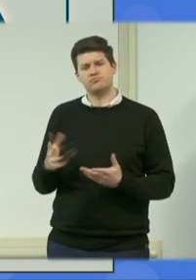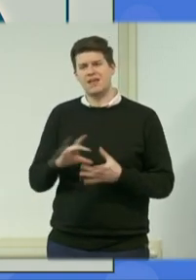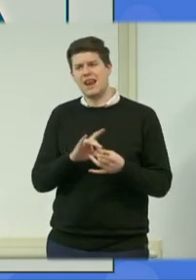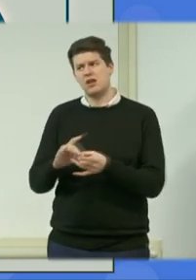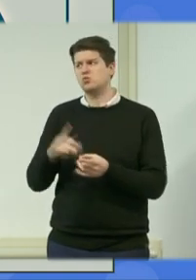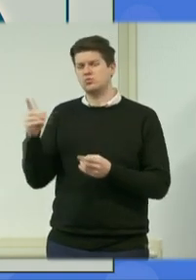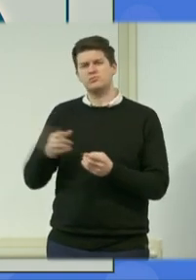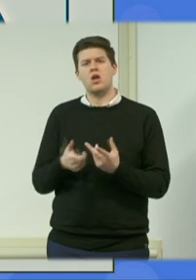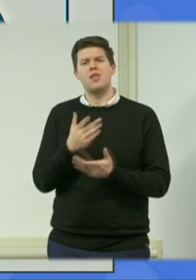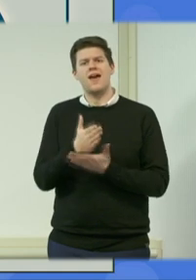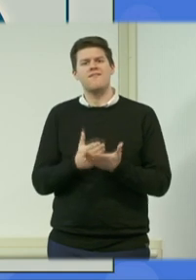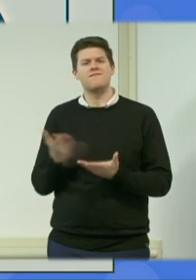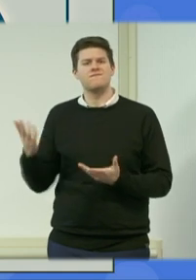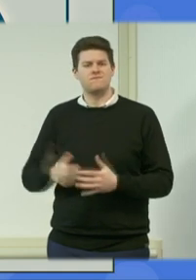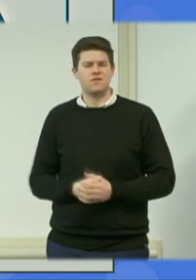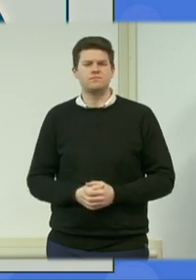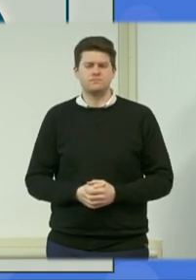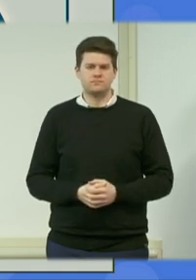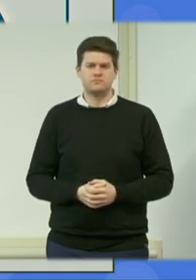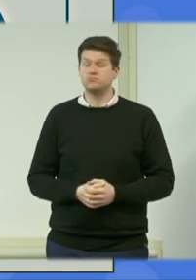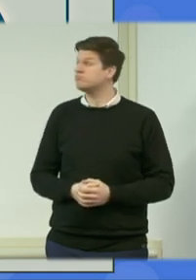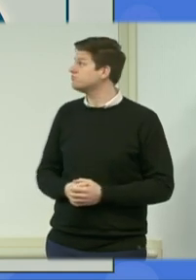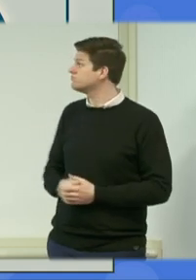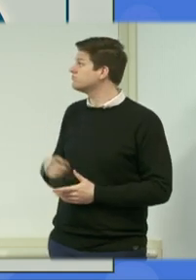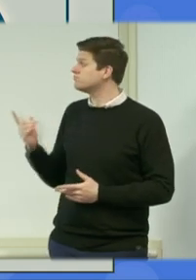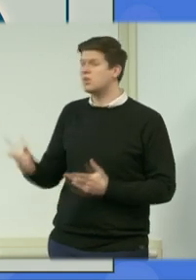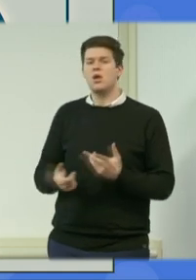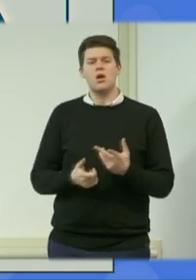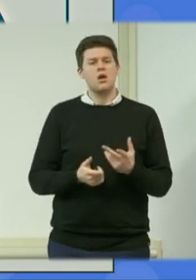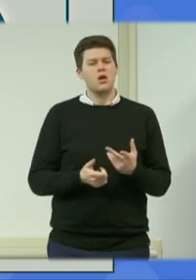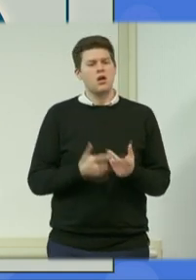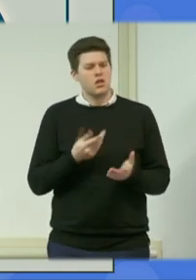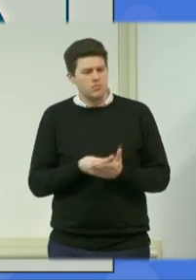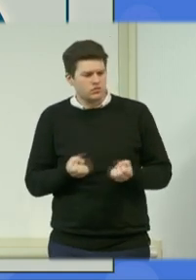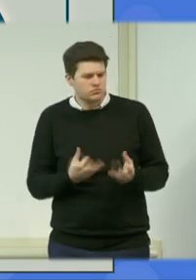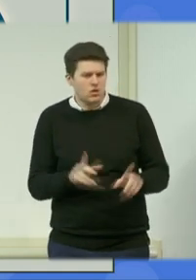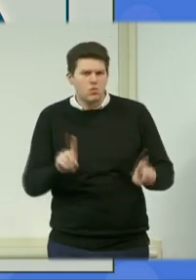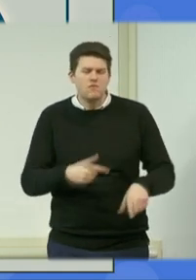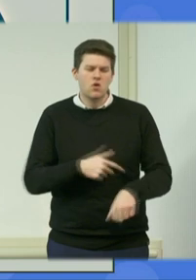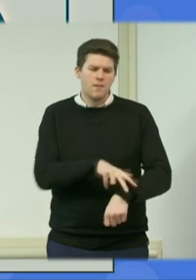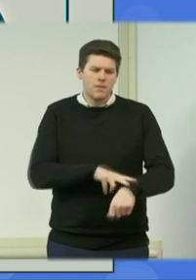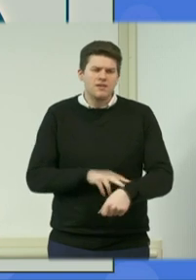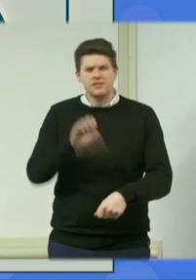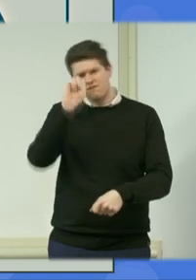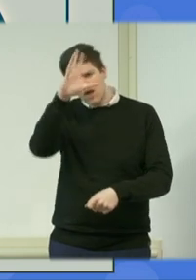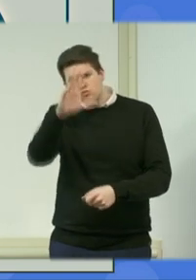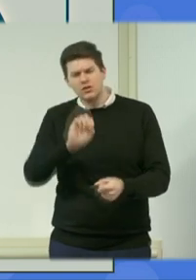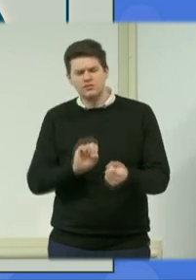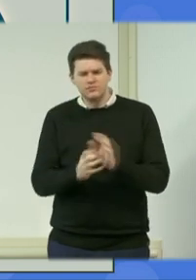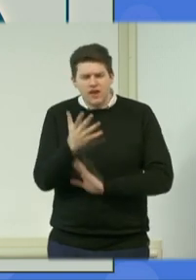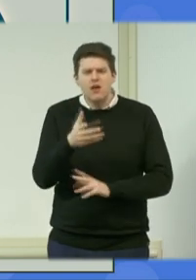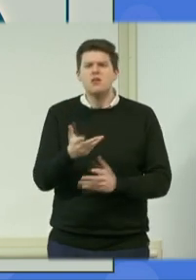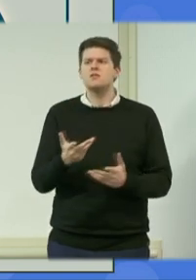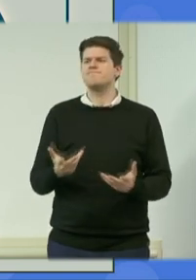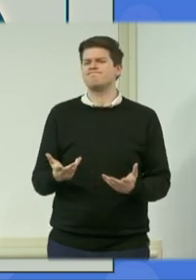that too. And then in the other, you've got things like police and fire, you've got colleges, you've got other things that make up the rest of the money.